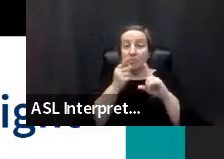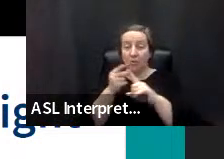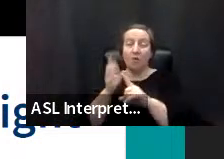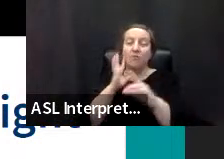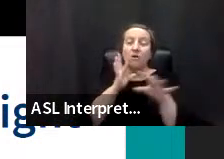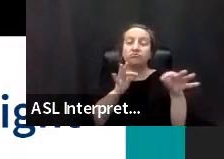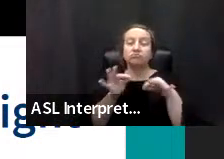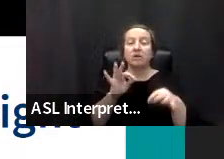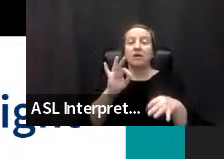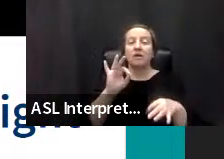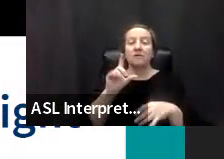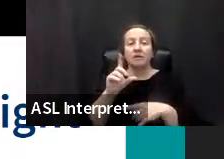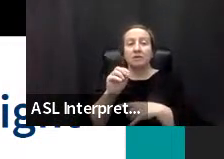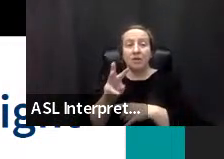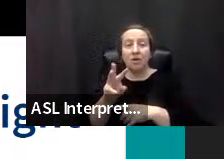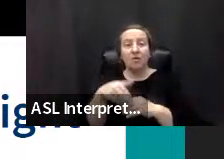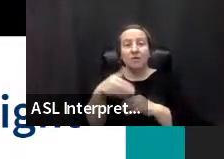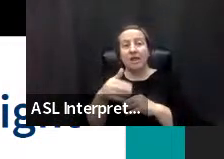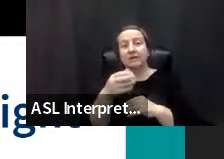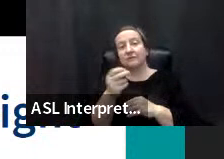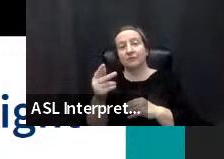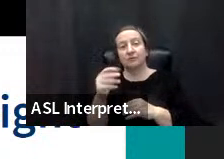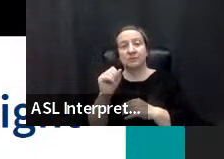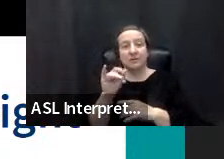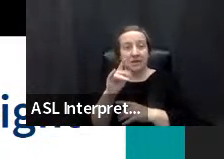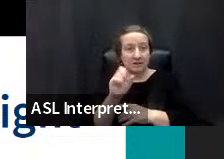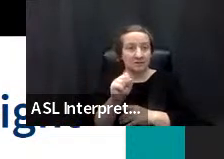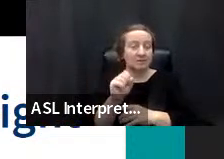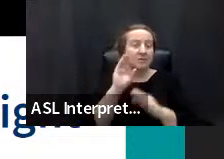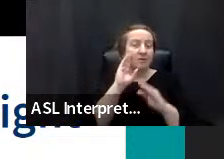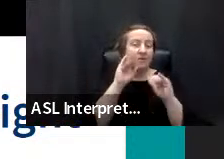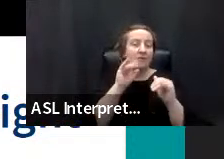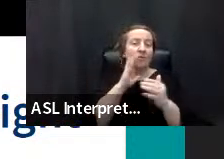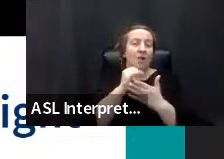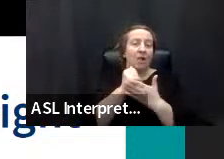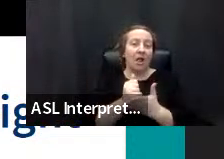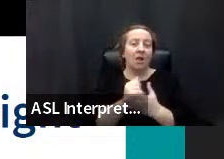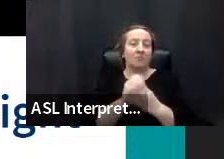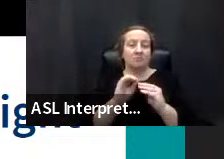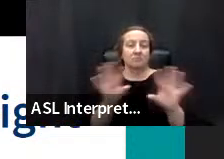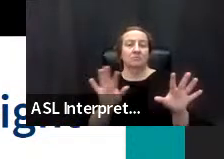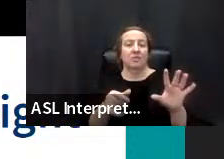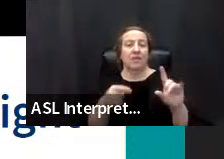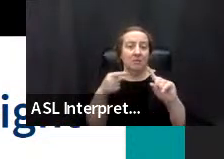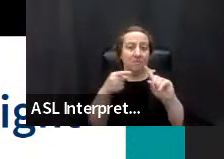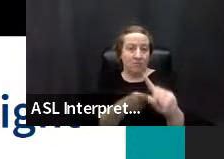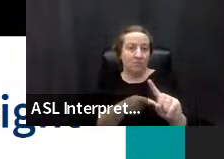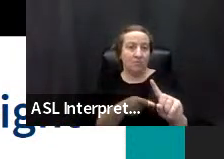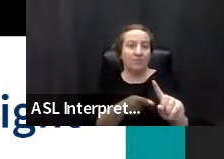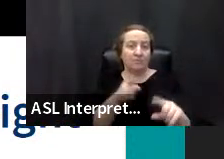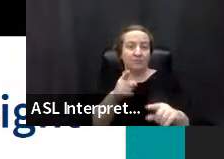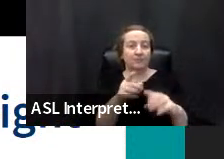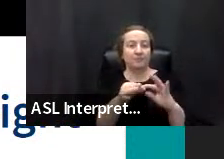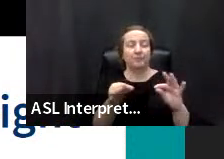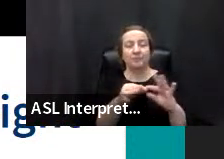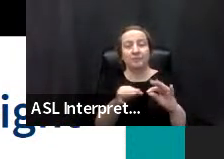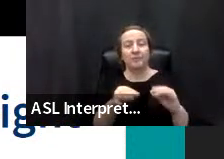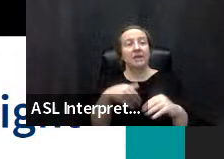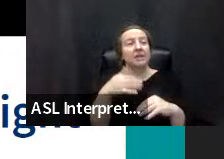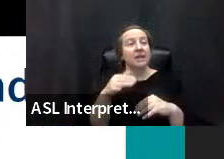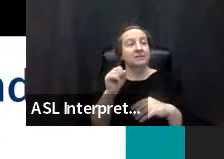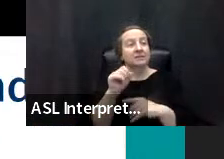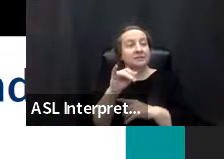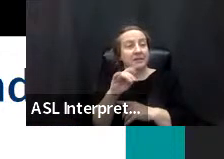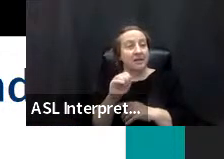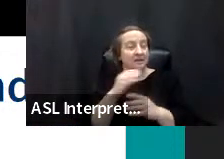the flows here on the next few slides and hopefully help hammer that point home that you were kind of getting at. So next slide,